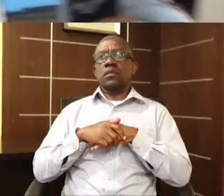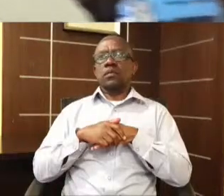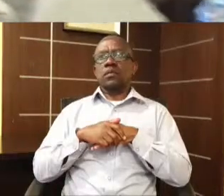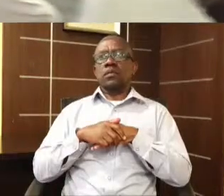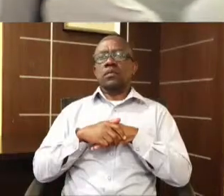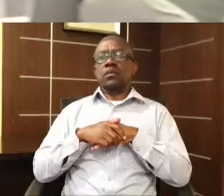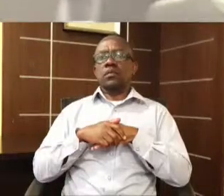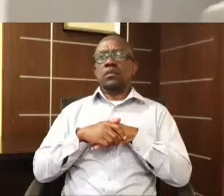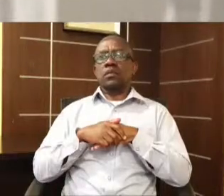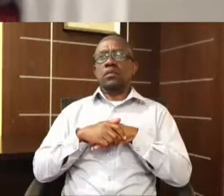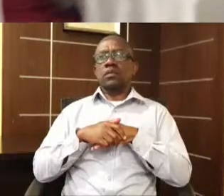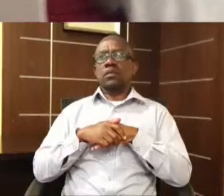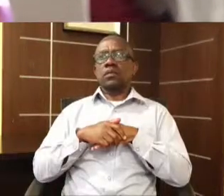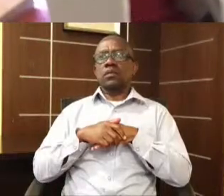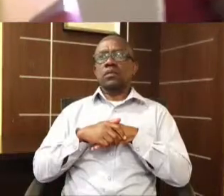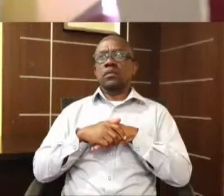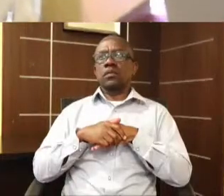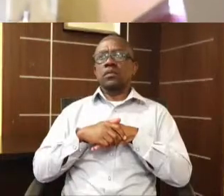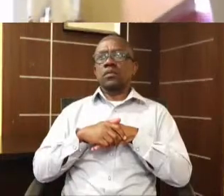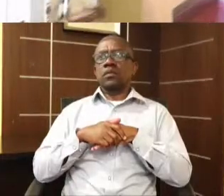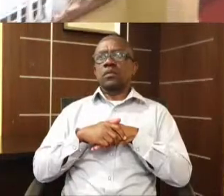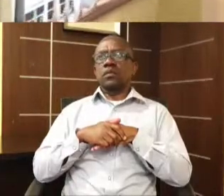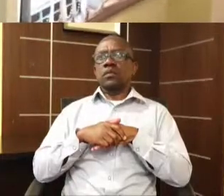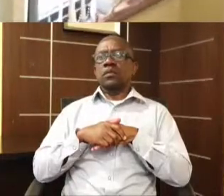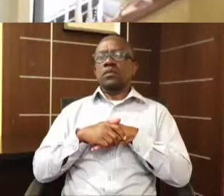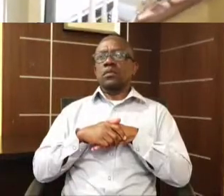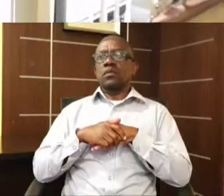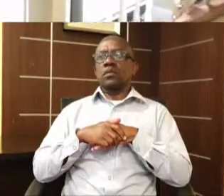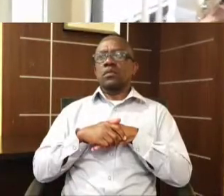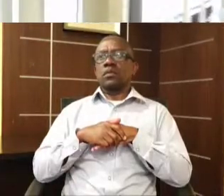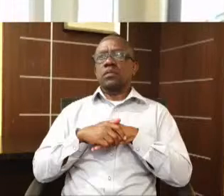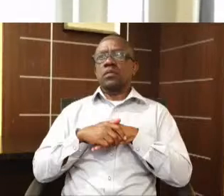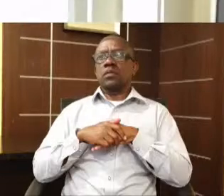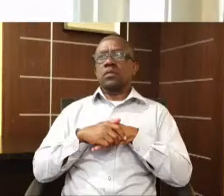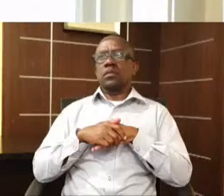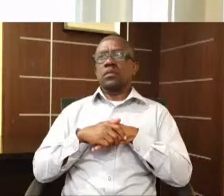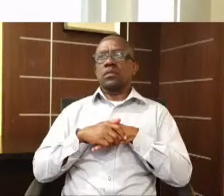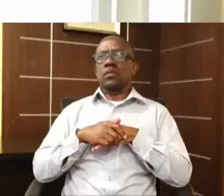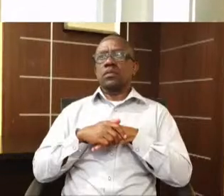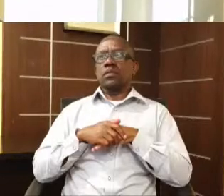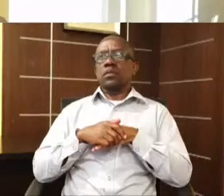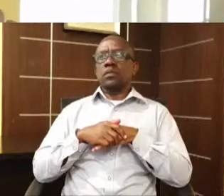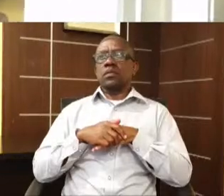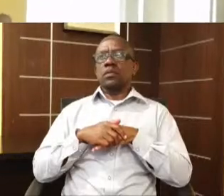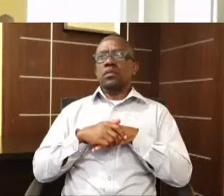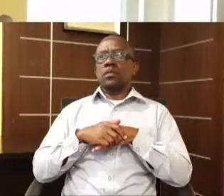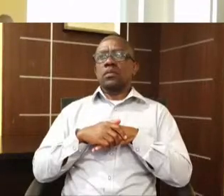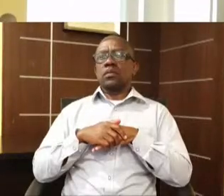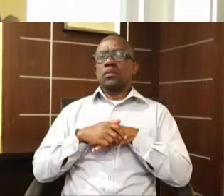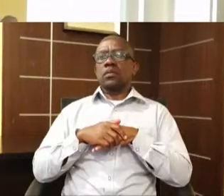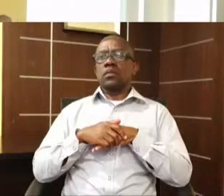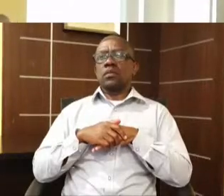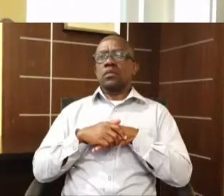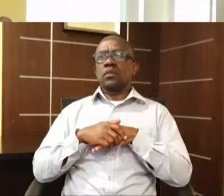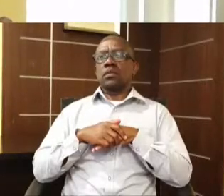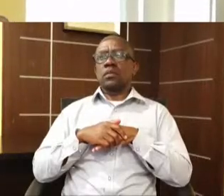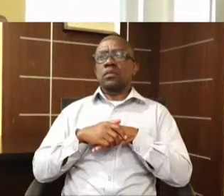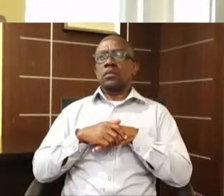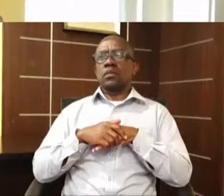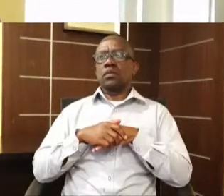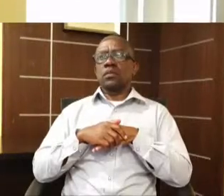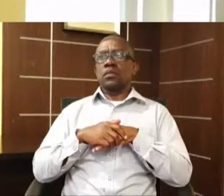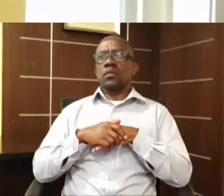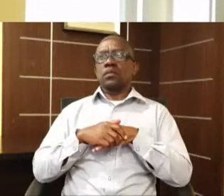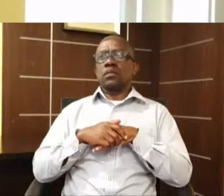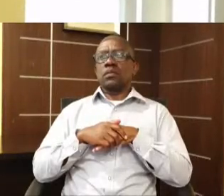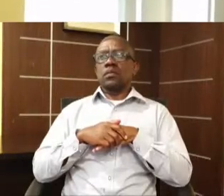Yeah, so on that point, actually, if you realize that you can onboard at a go. So